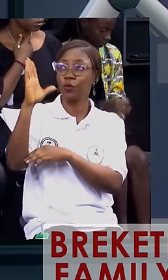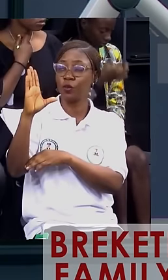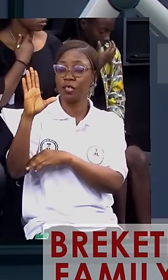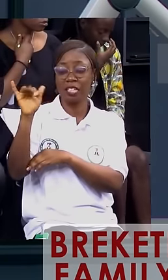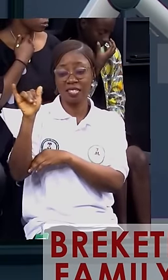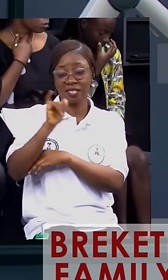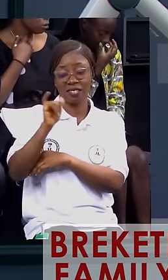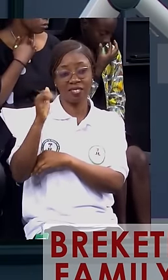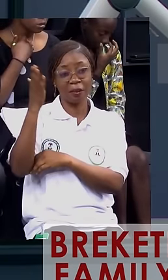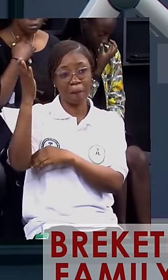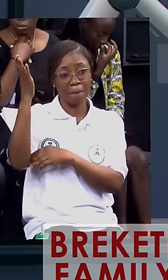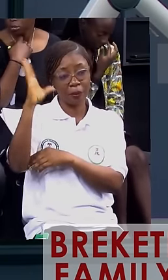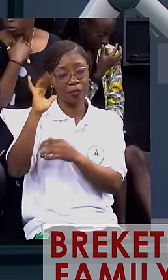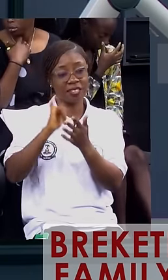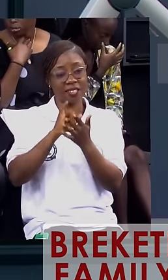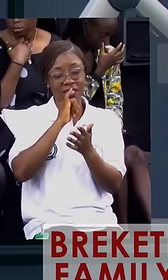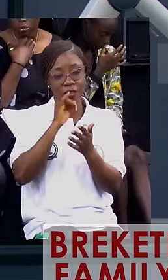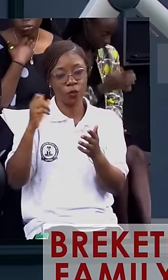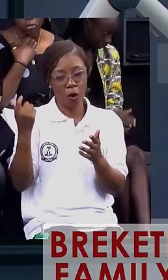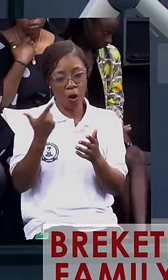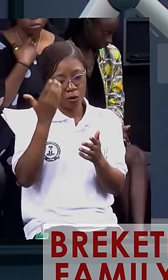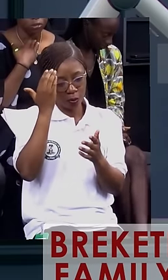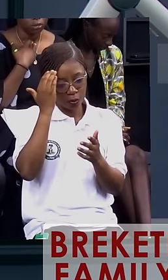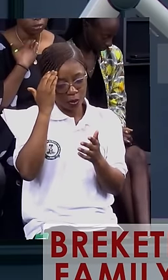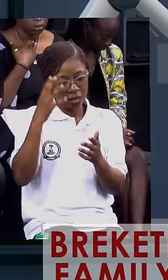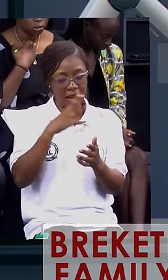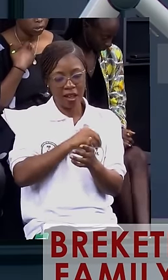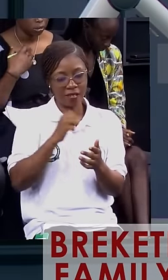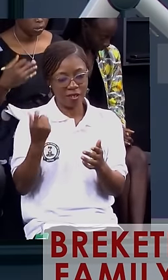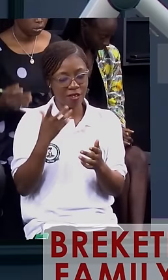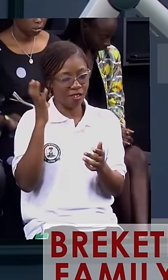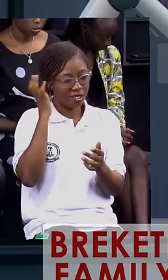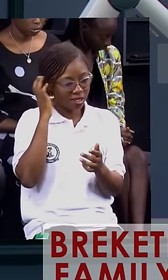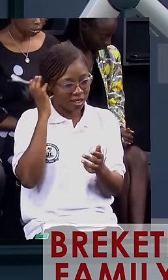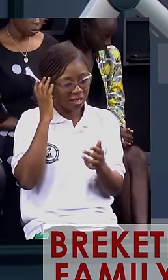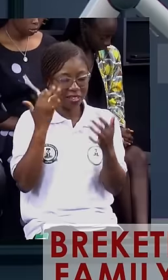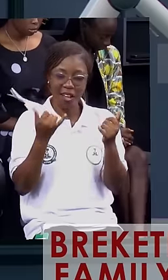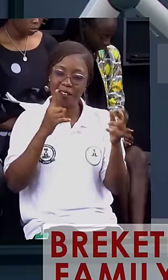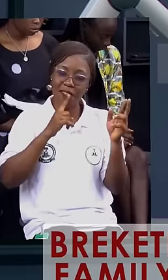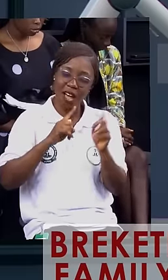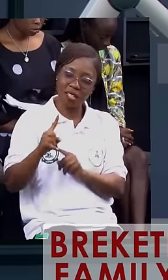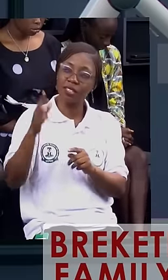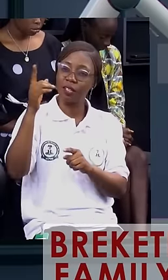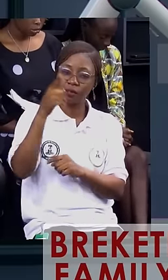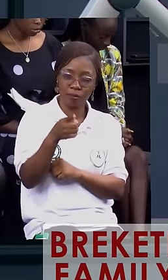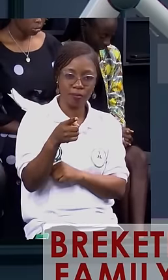The same God that is all-knowing and all-hearing, he don't answer you.